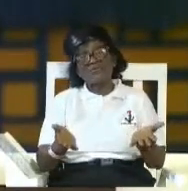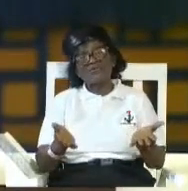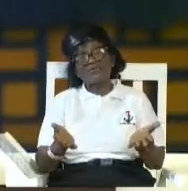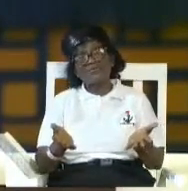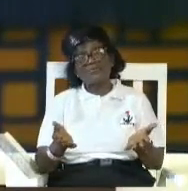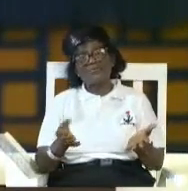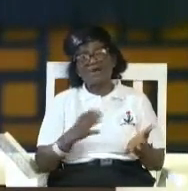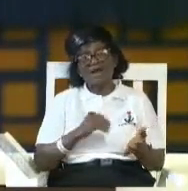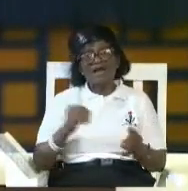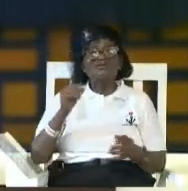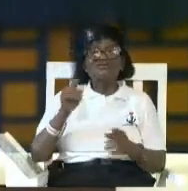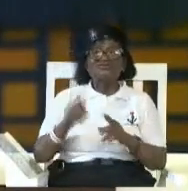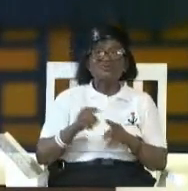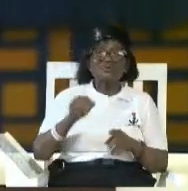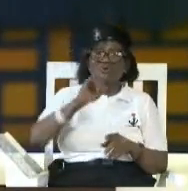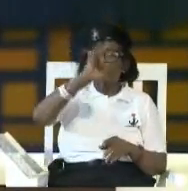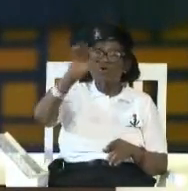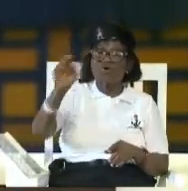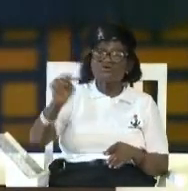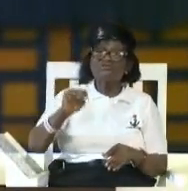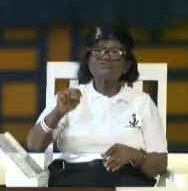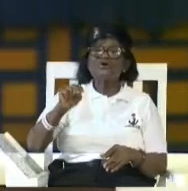And so John said,